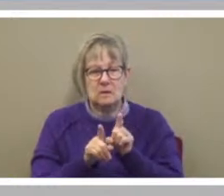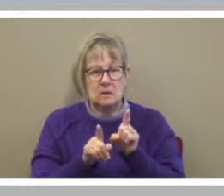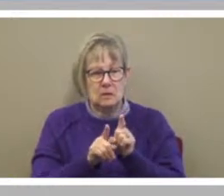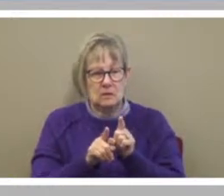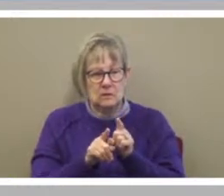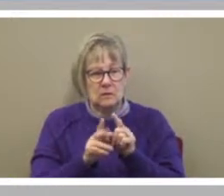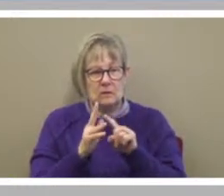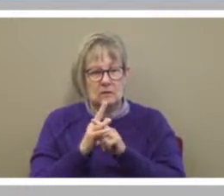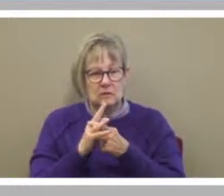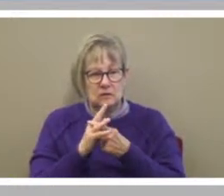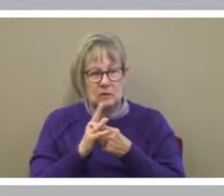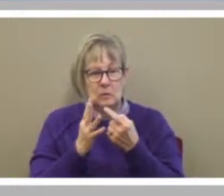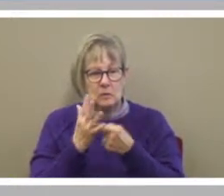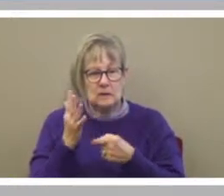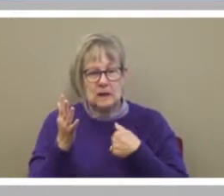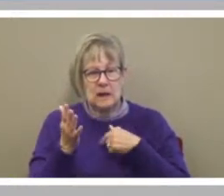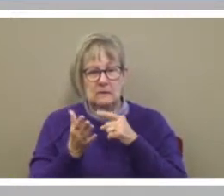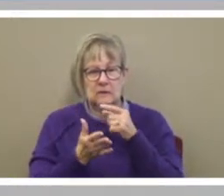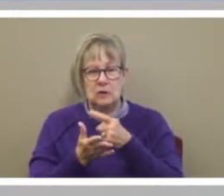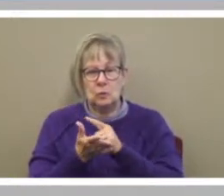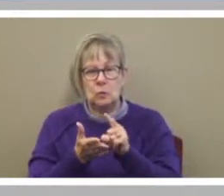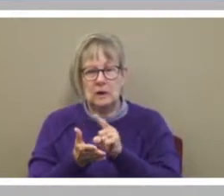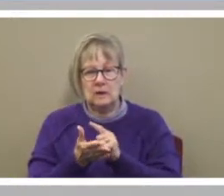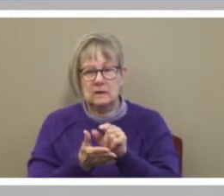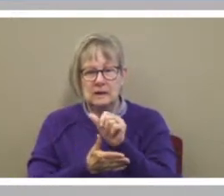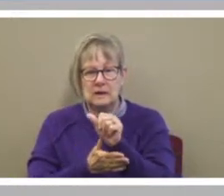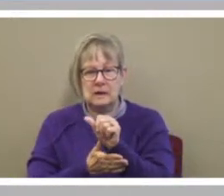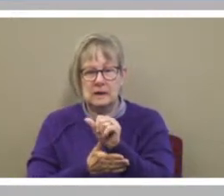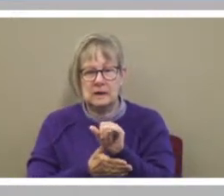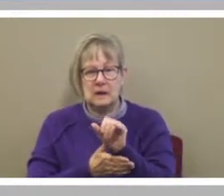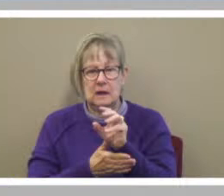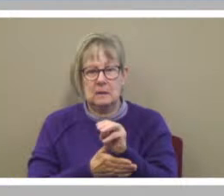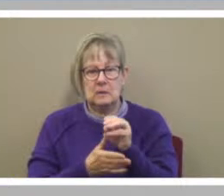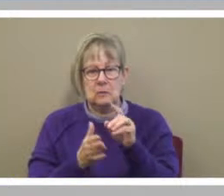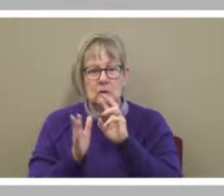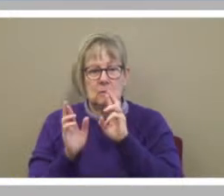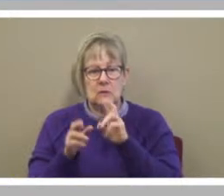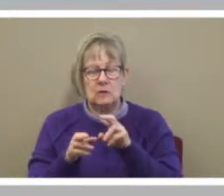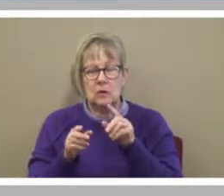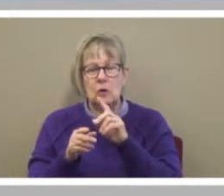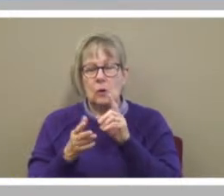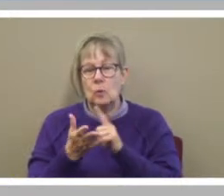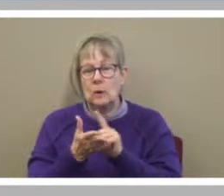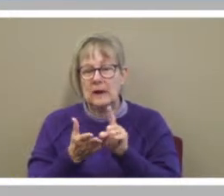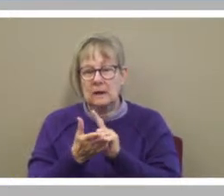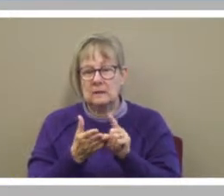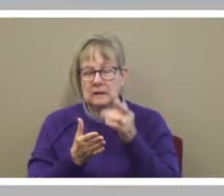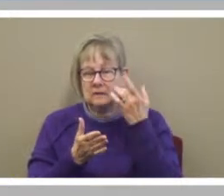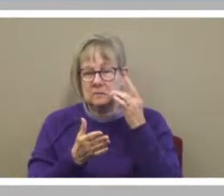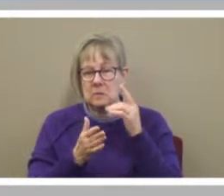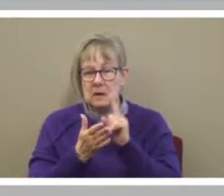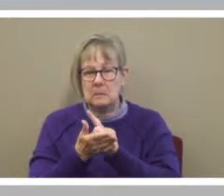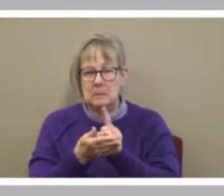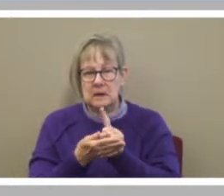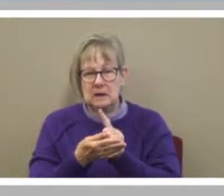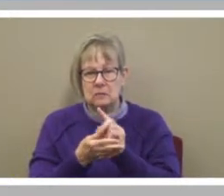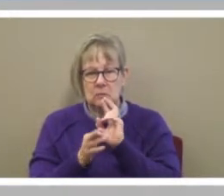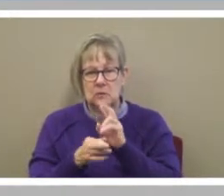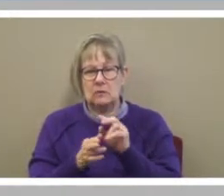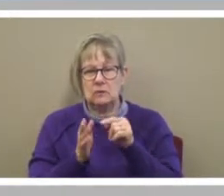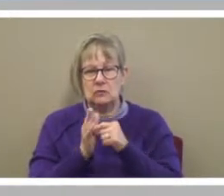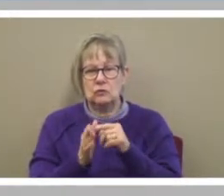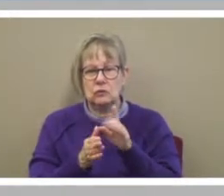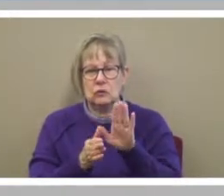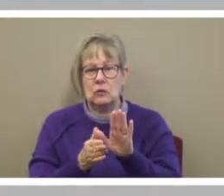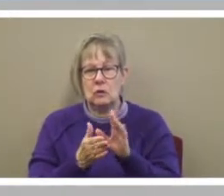what are called the weekly AMI reports, advanced metering infrastructure. So weekly smart meter reports, basically, that show you your previous week's